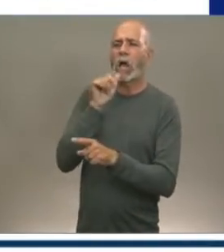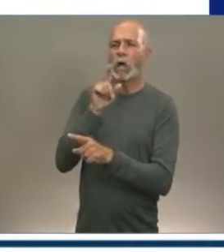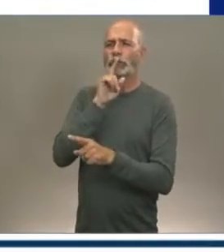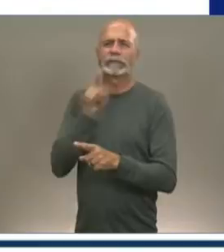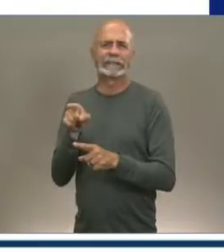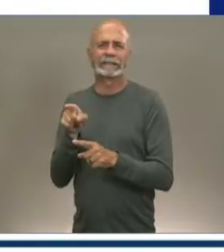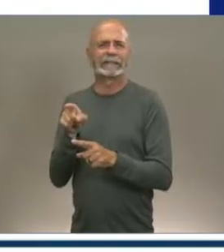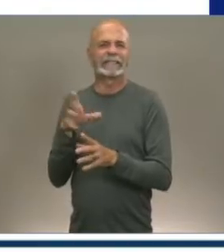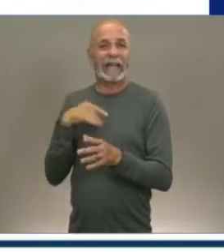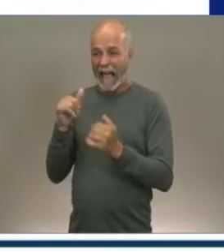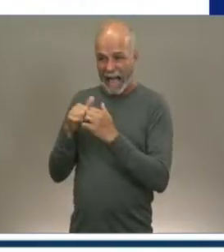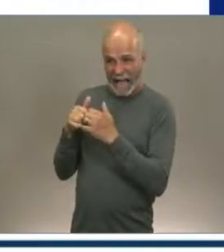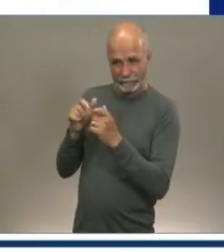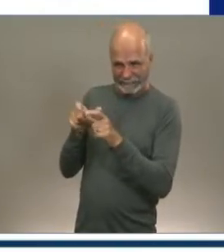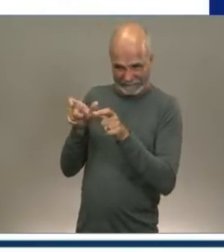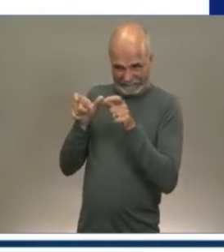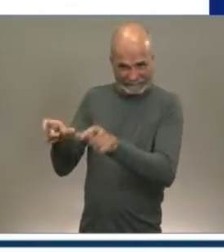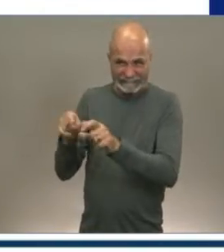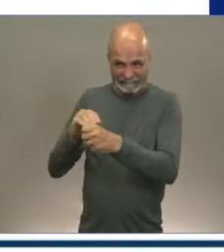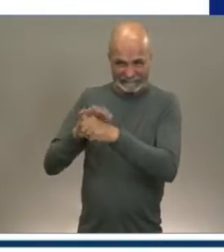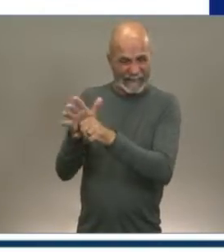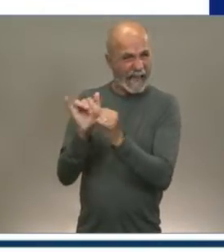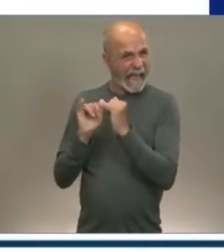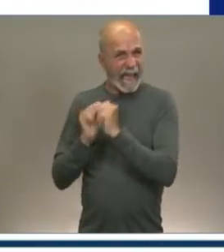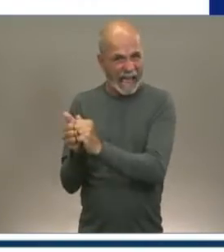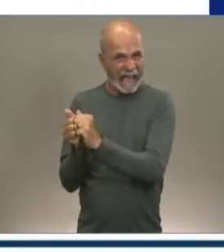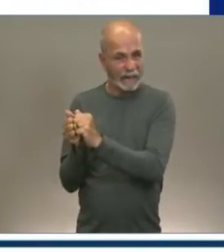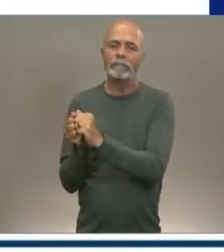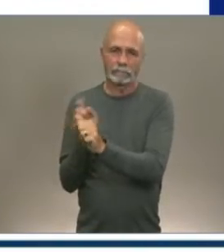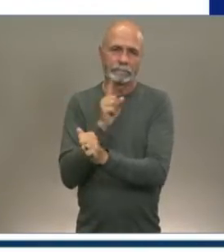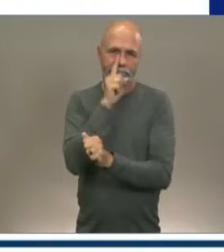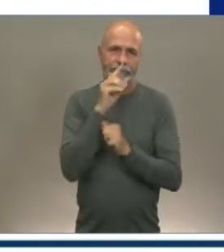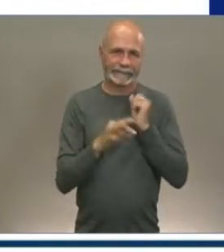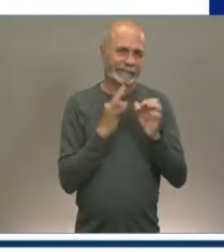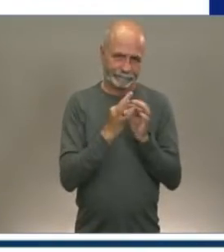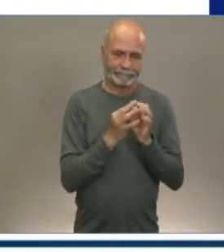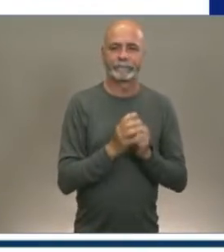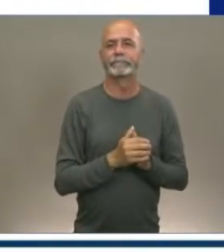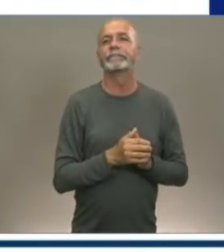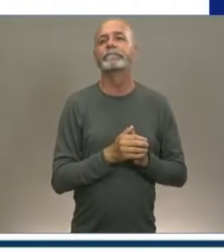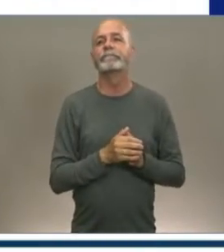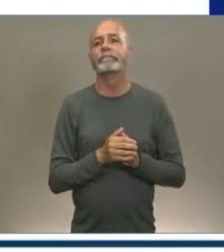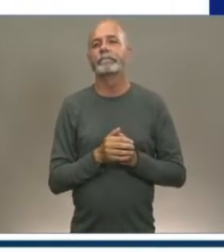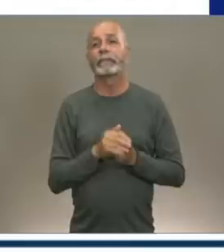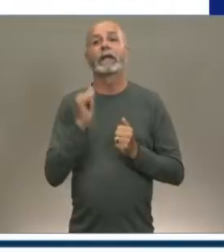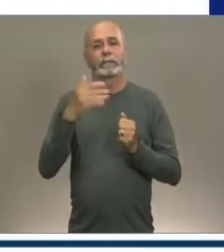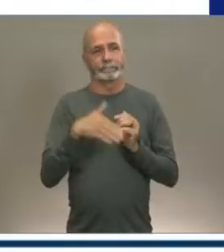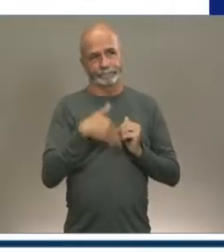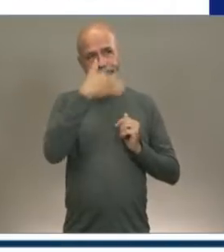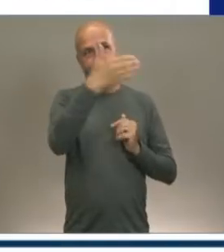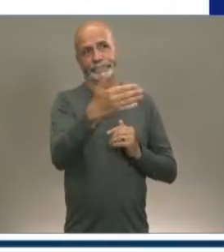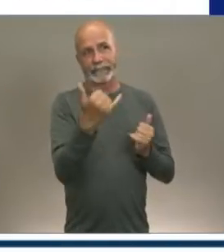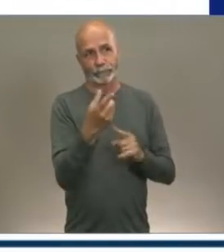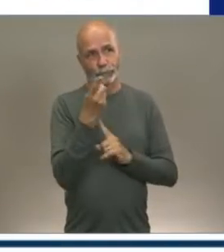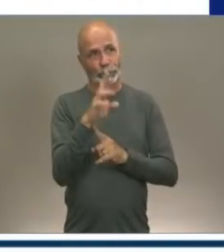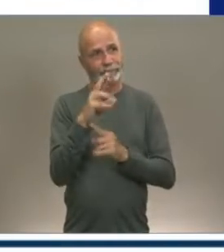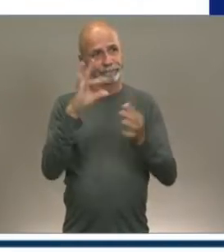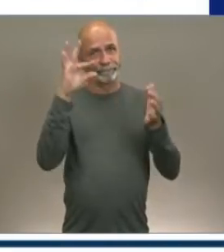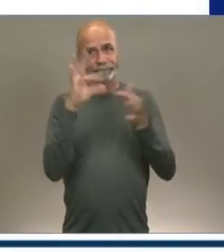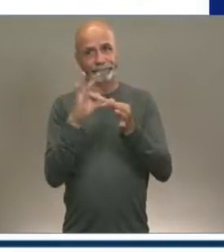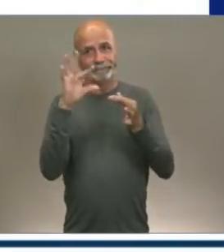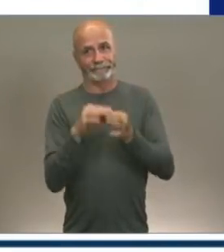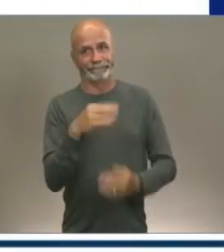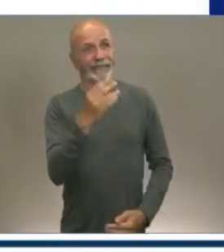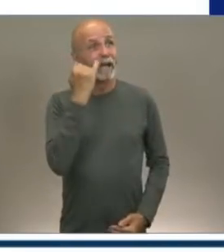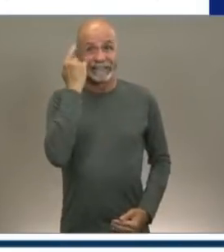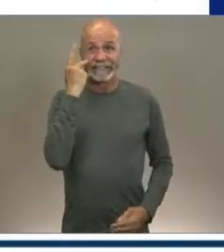COVID virus when we can. So I'll turn it over to Dr. Strang, and I must say it is difficult to keep up with this tie game, but it makes it easier when